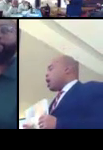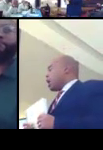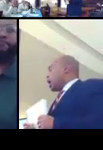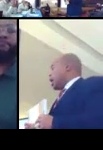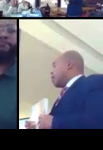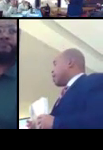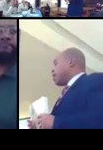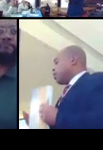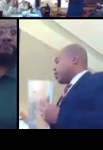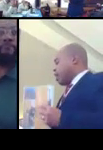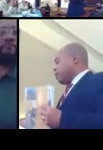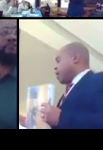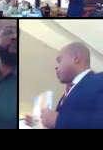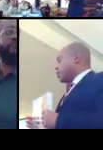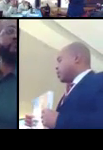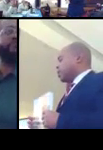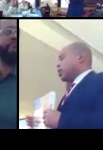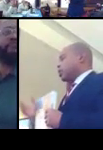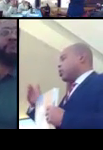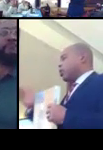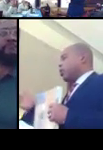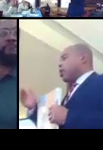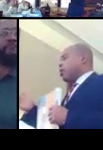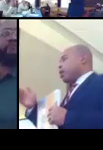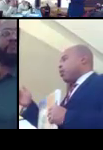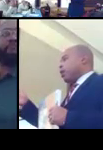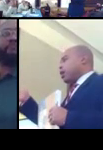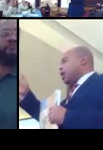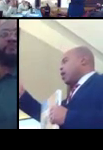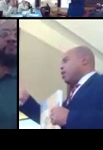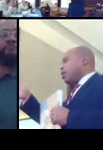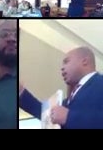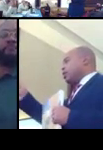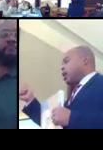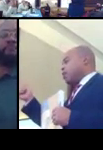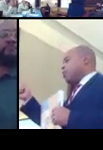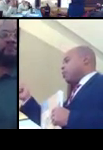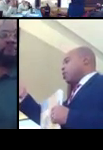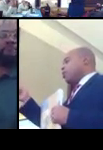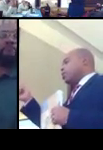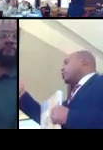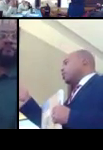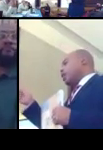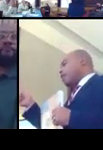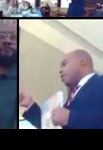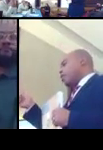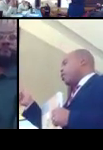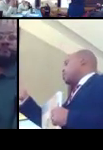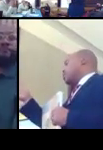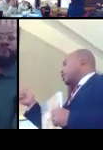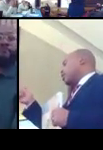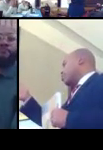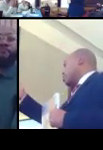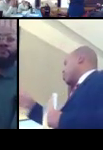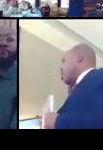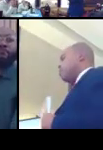Euclid. And if you look at traffic patterns, that's because the only way you get on a Kings Highway into the neighborhood, one of those is St. Louis Avenue,